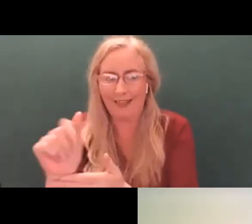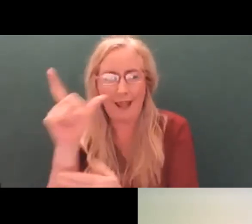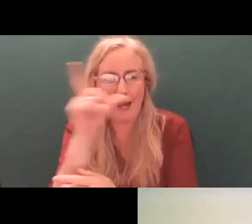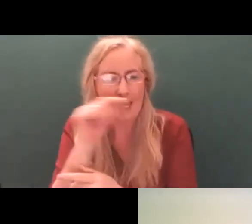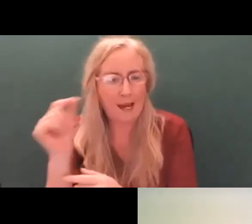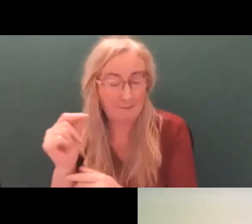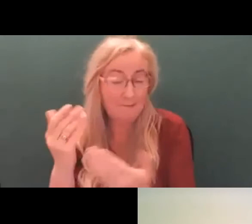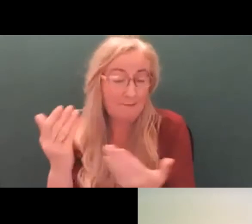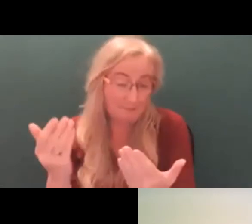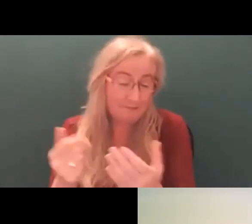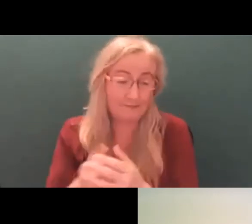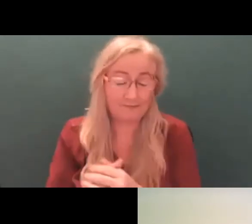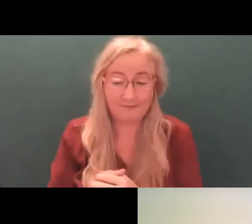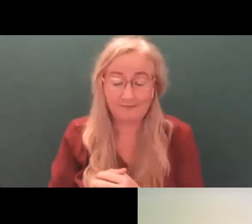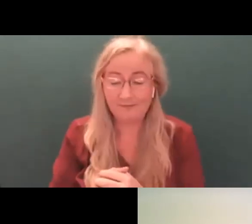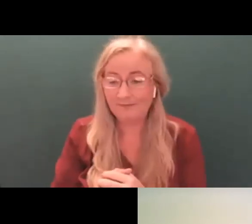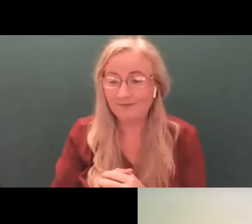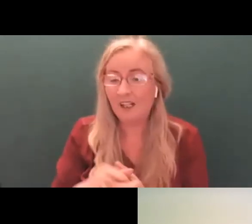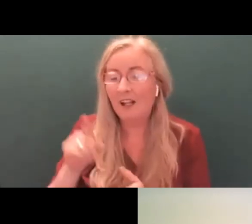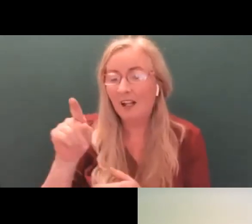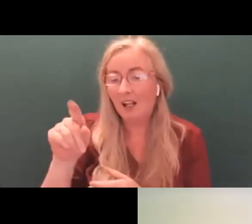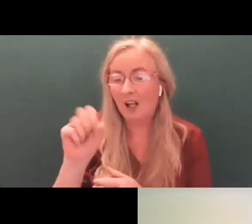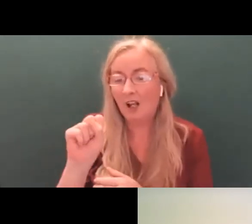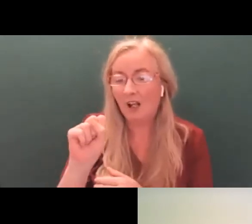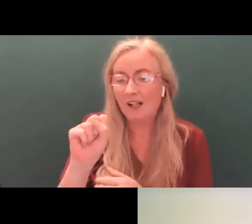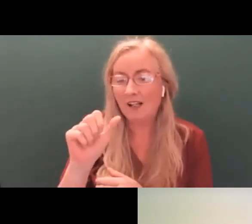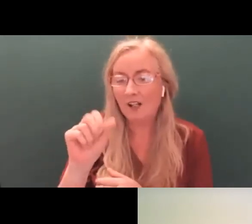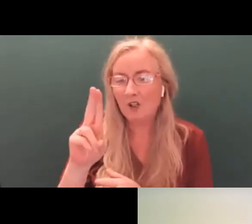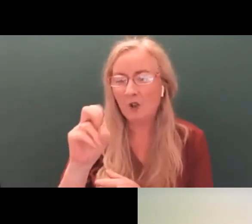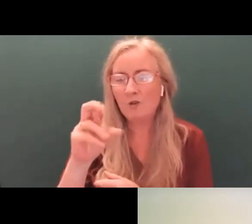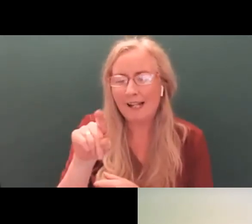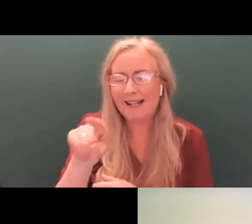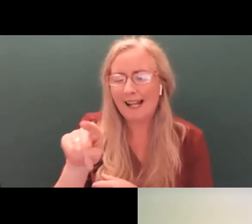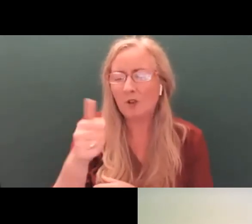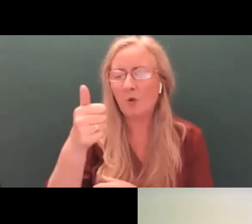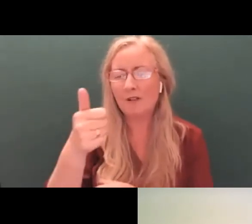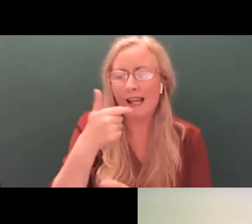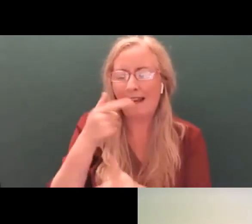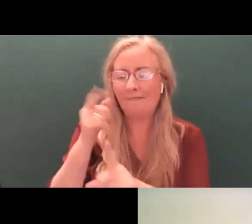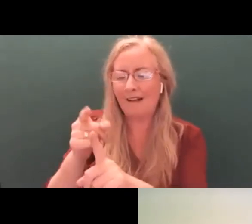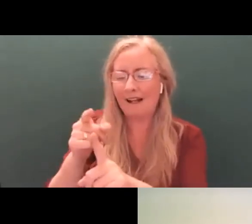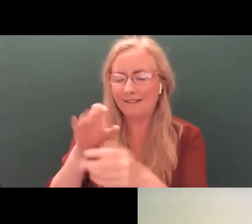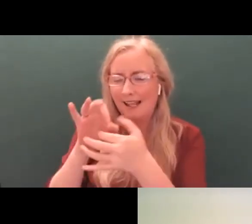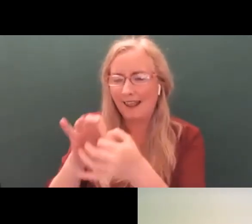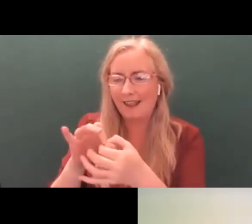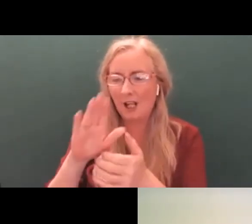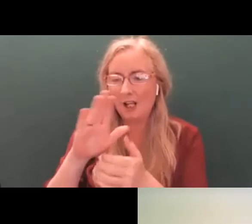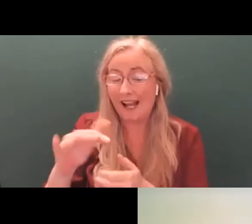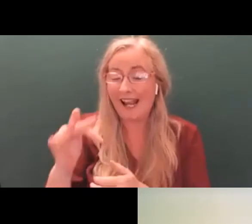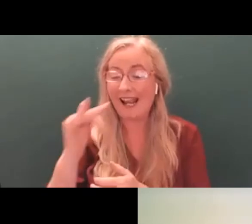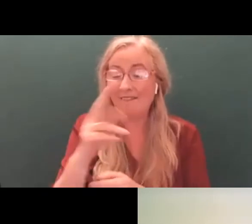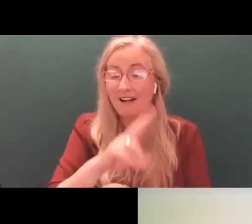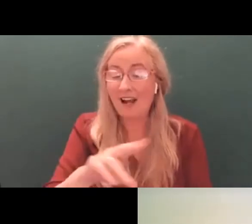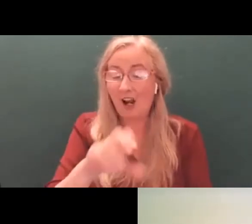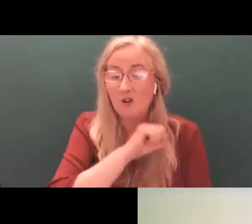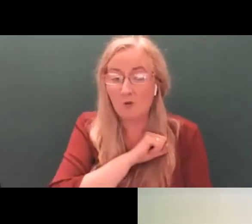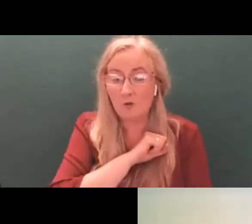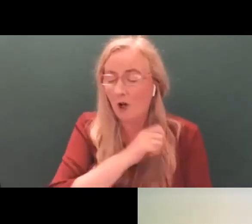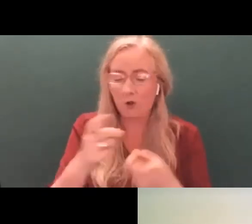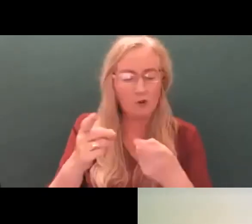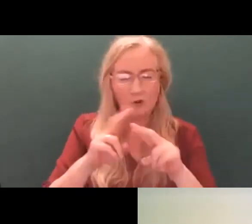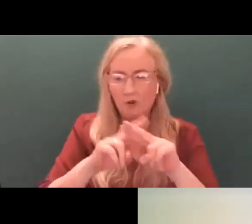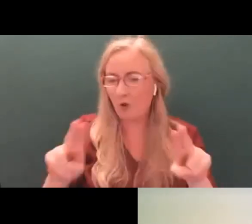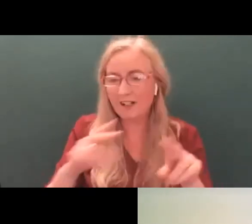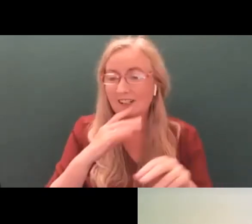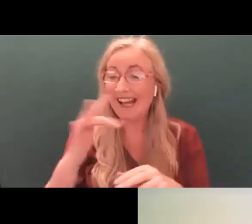I think that's good advice. Yeah, the children particularly, when in doubt, don't. So if you have